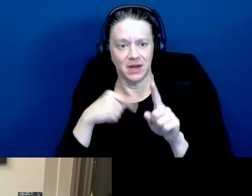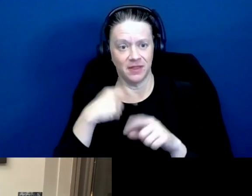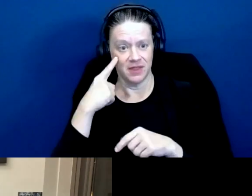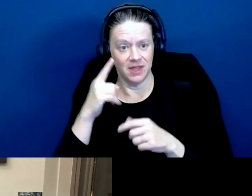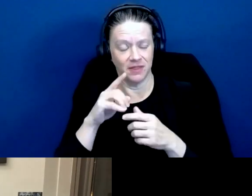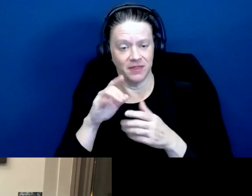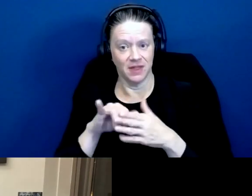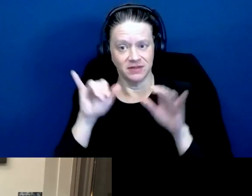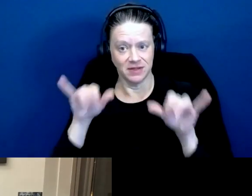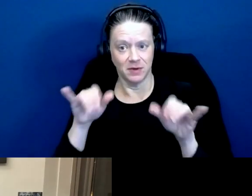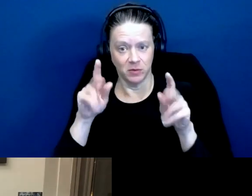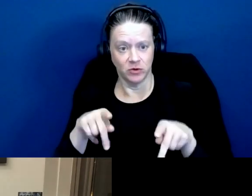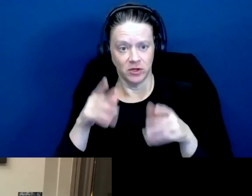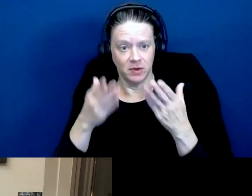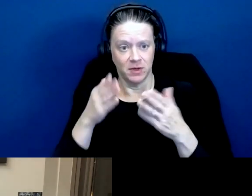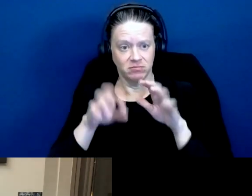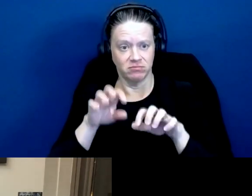in the chat. Yes.